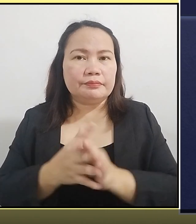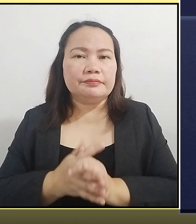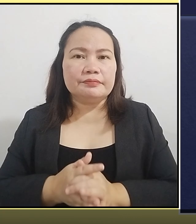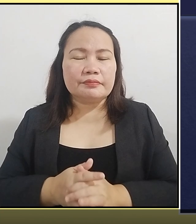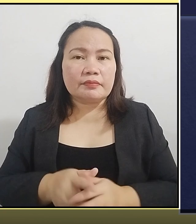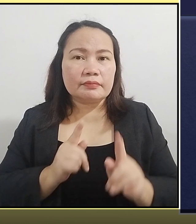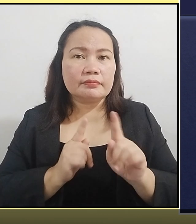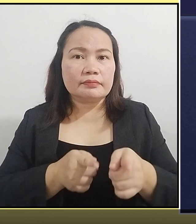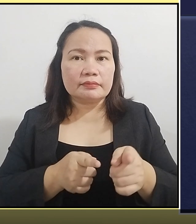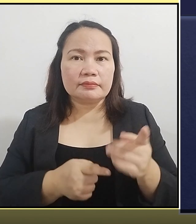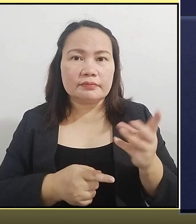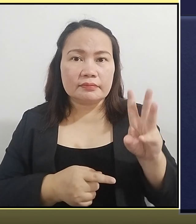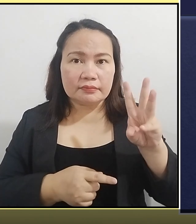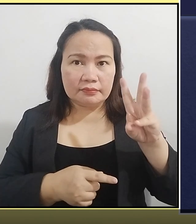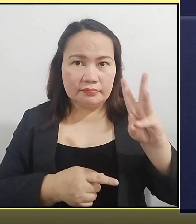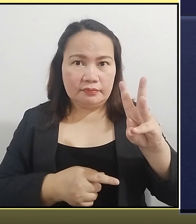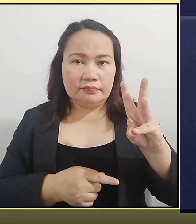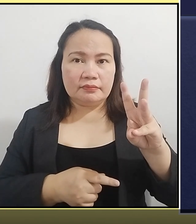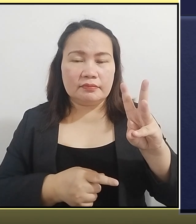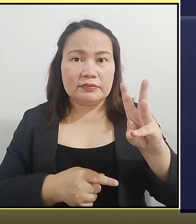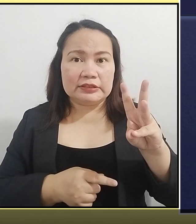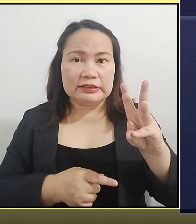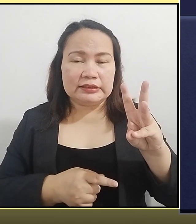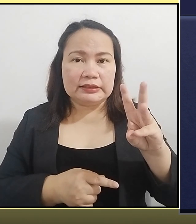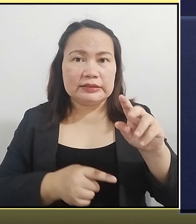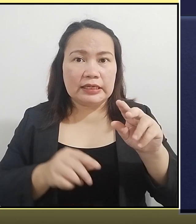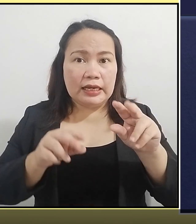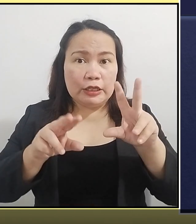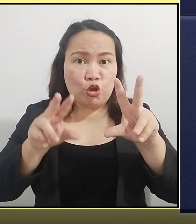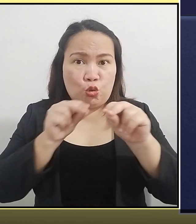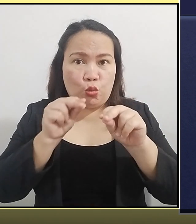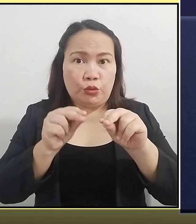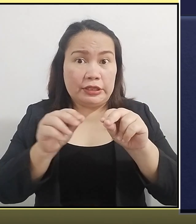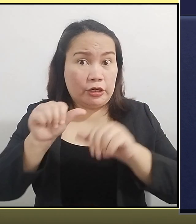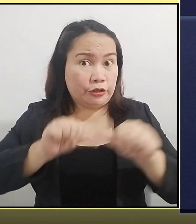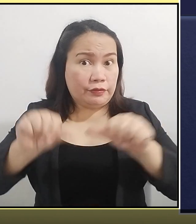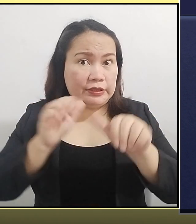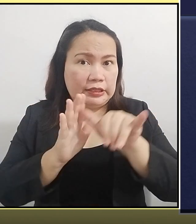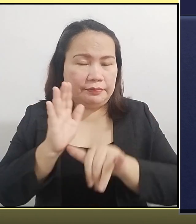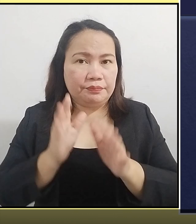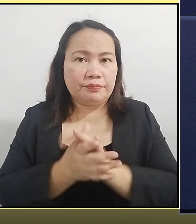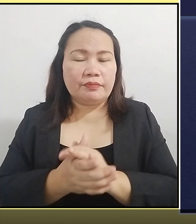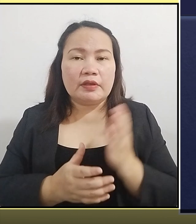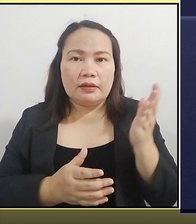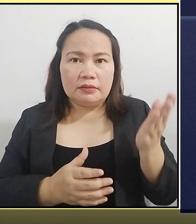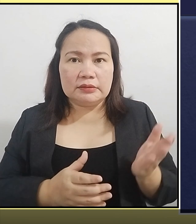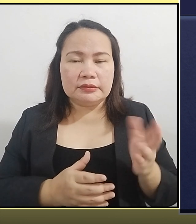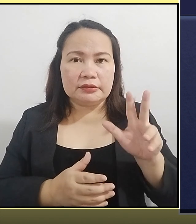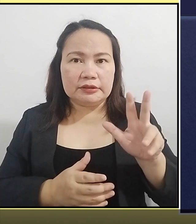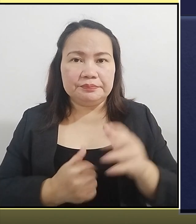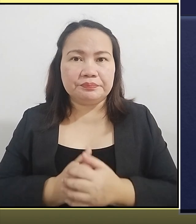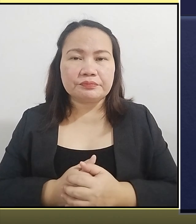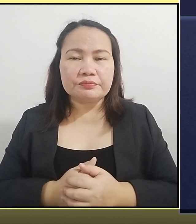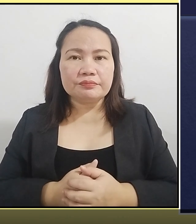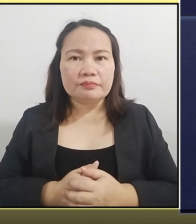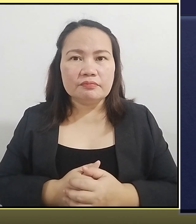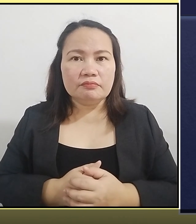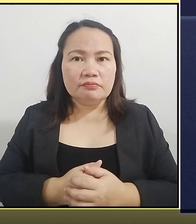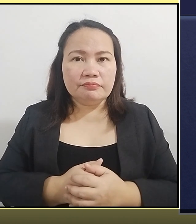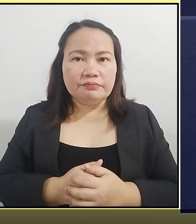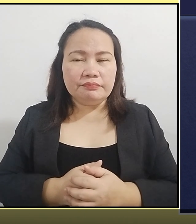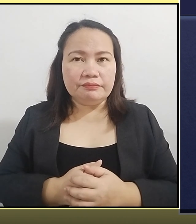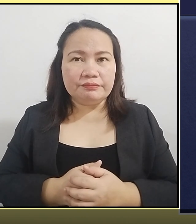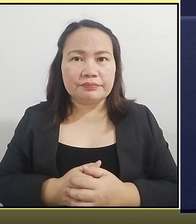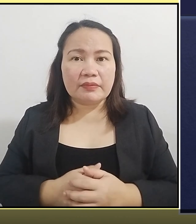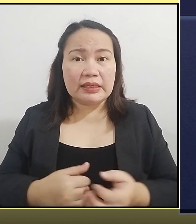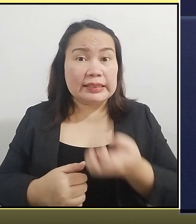yung 6 na no kanina doon sa activity natin. So, let's have these 3. So,